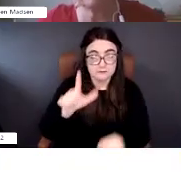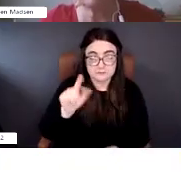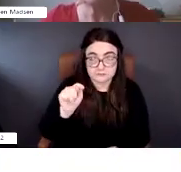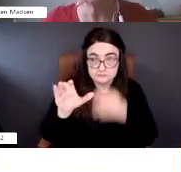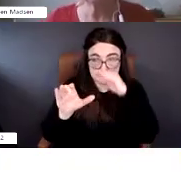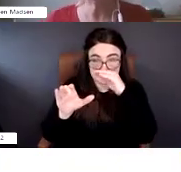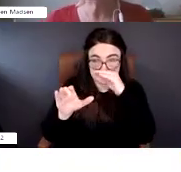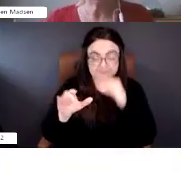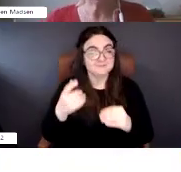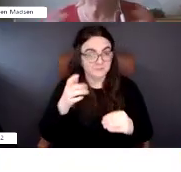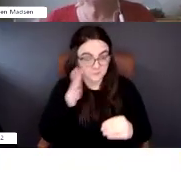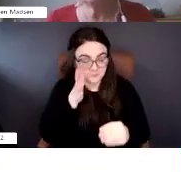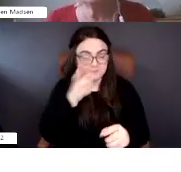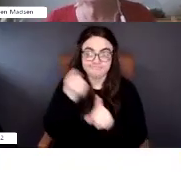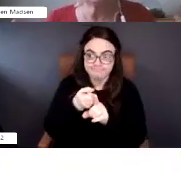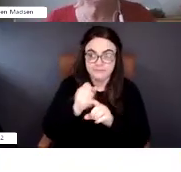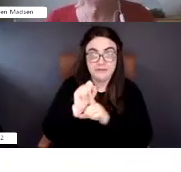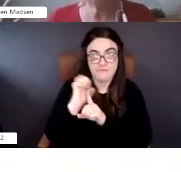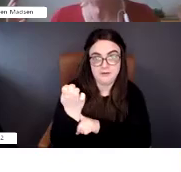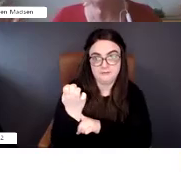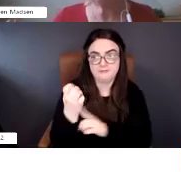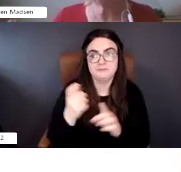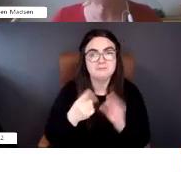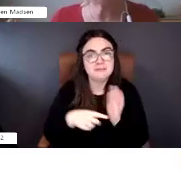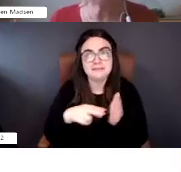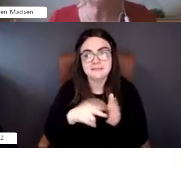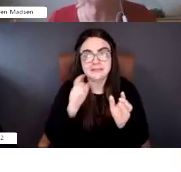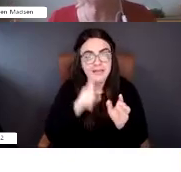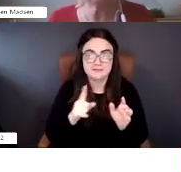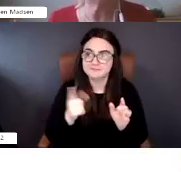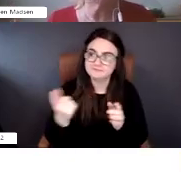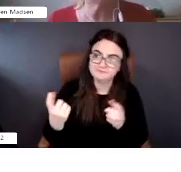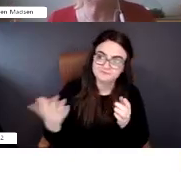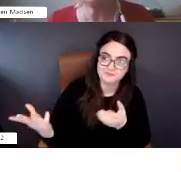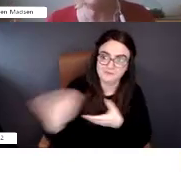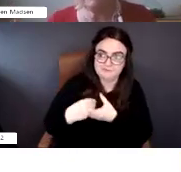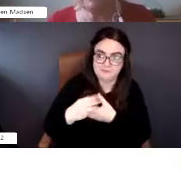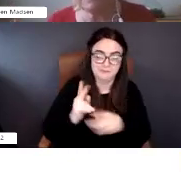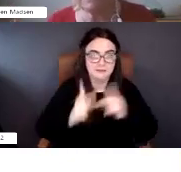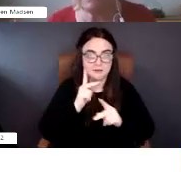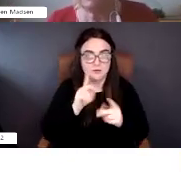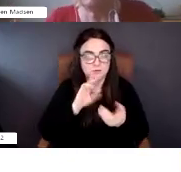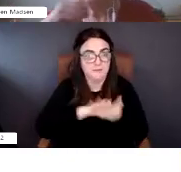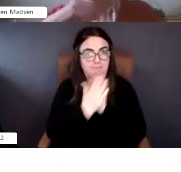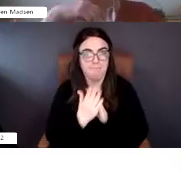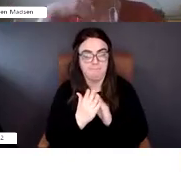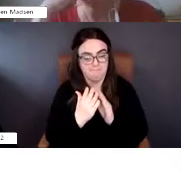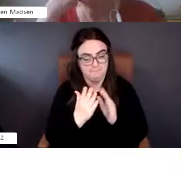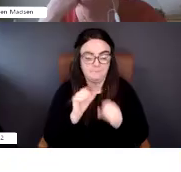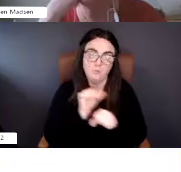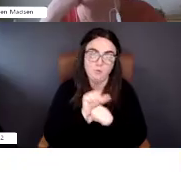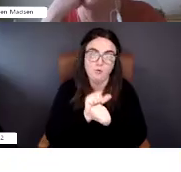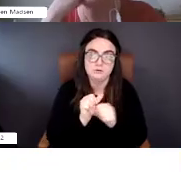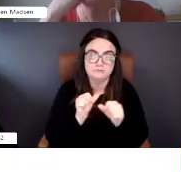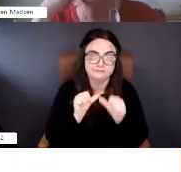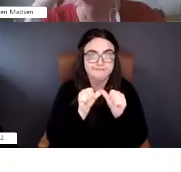environment. So working towards creating more positive, harmonious environments helps everyone. One of the things that